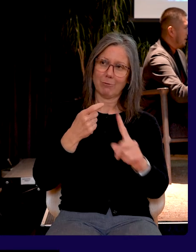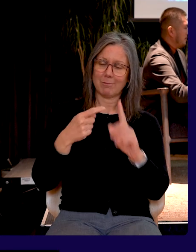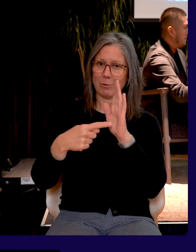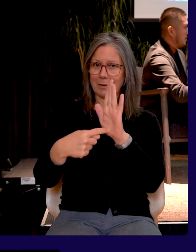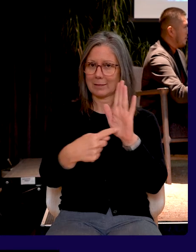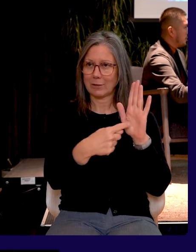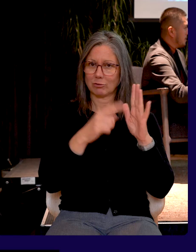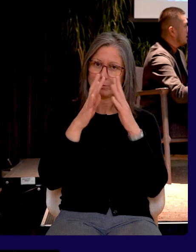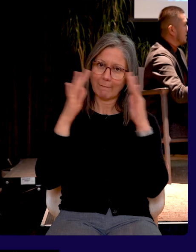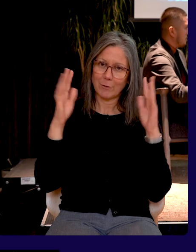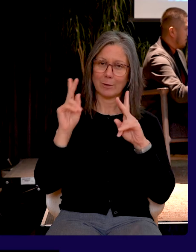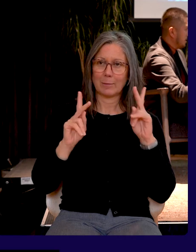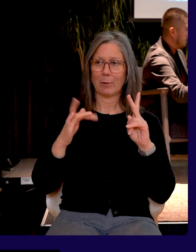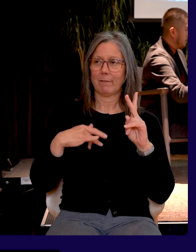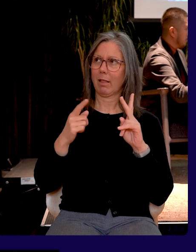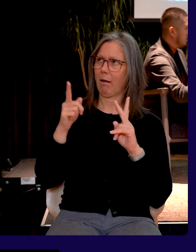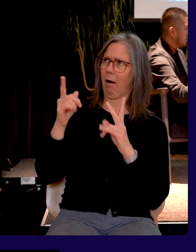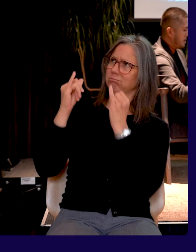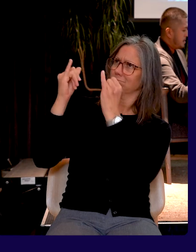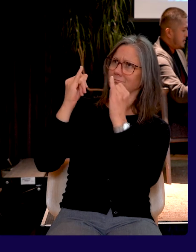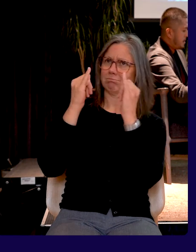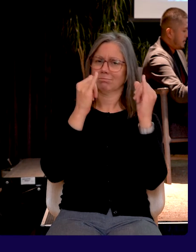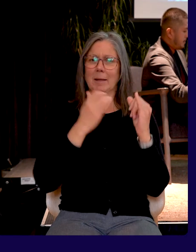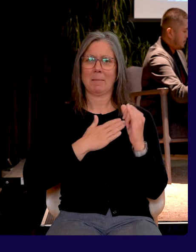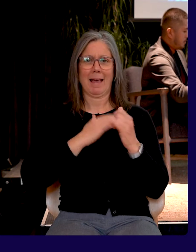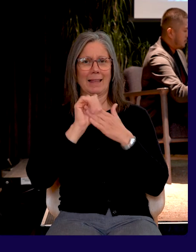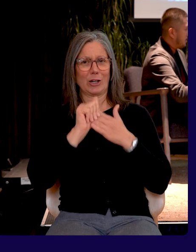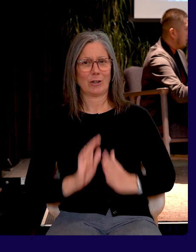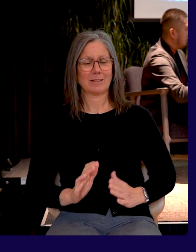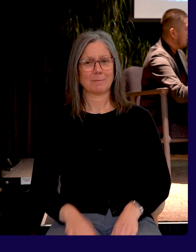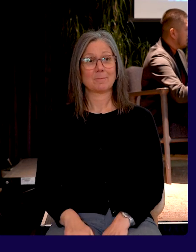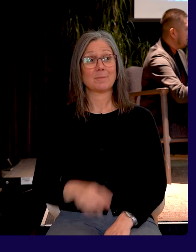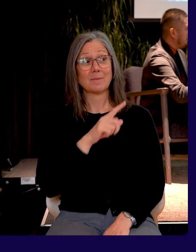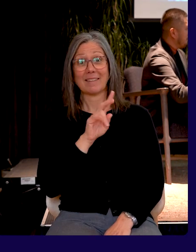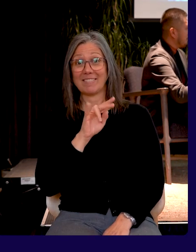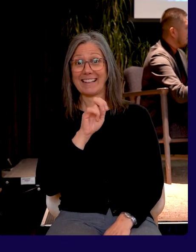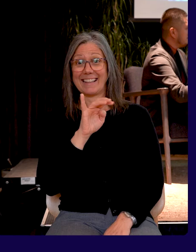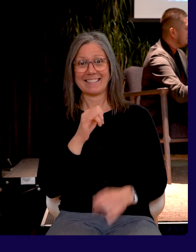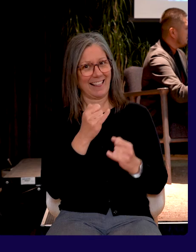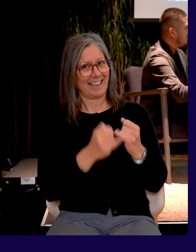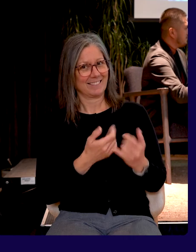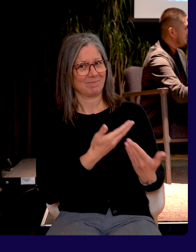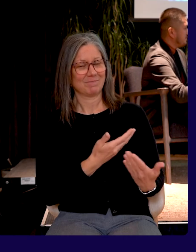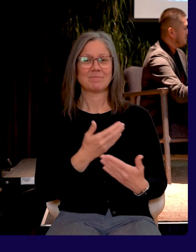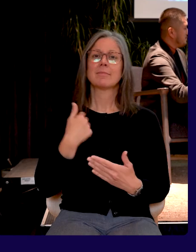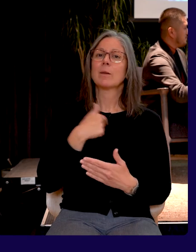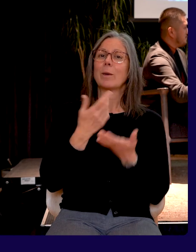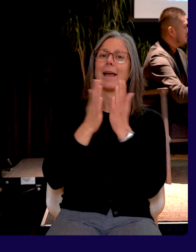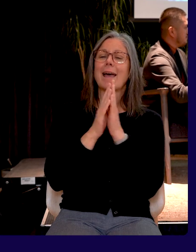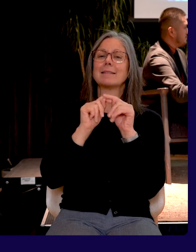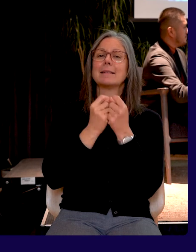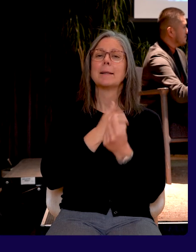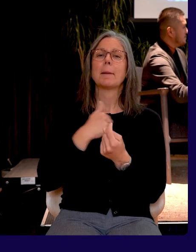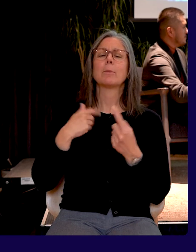from folks feeling like they're represented in their leaders. Close this out, Venice. I will. So when we ask our team members,